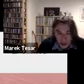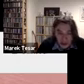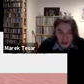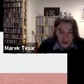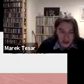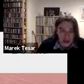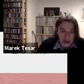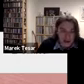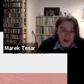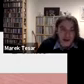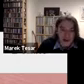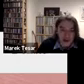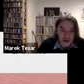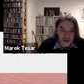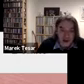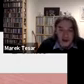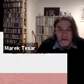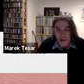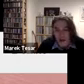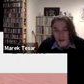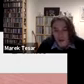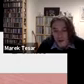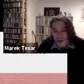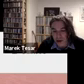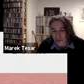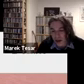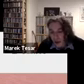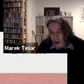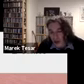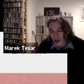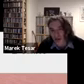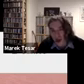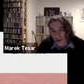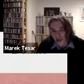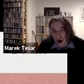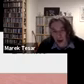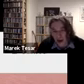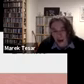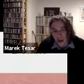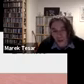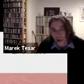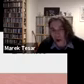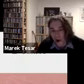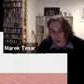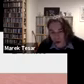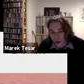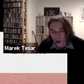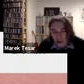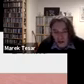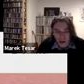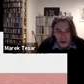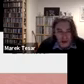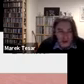Steering Committee stands in solidarity with all children, families, communities, and educators affected by violence, war,